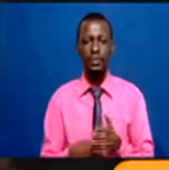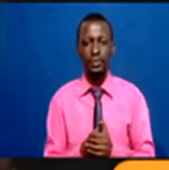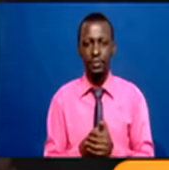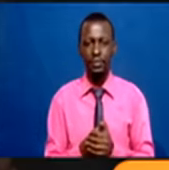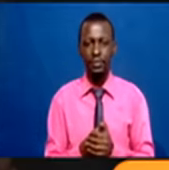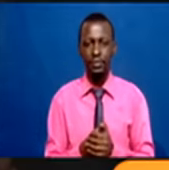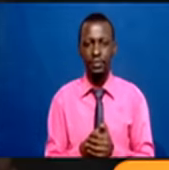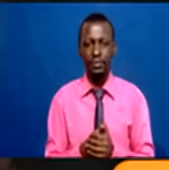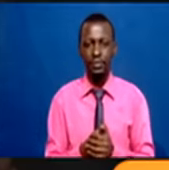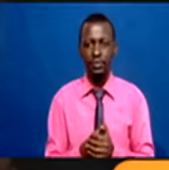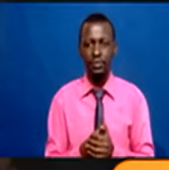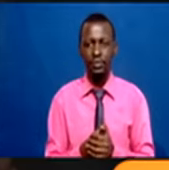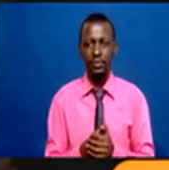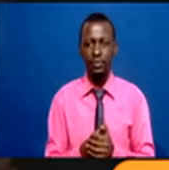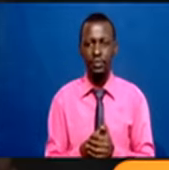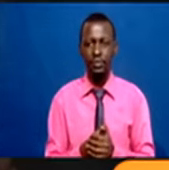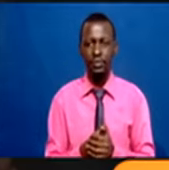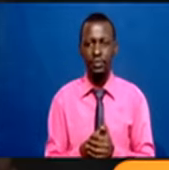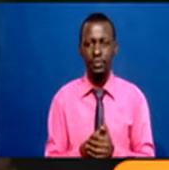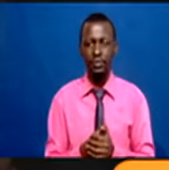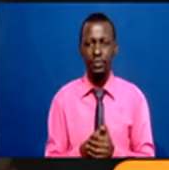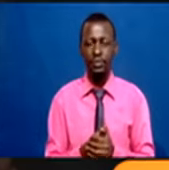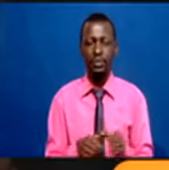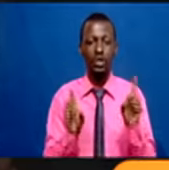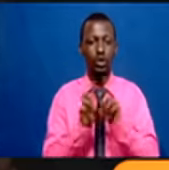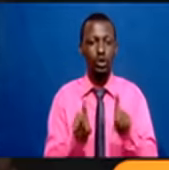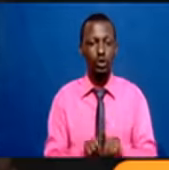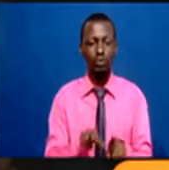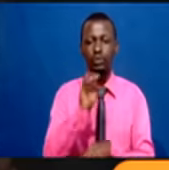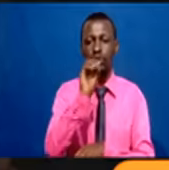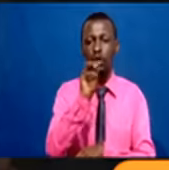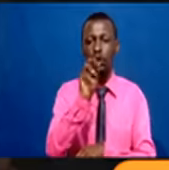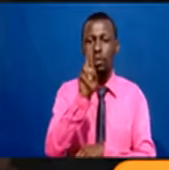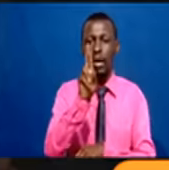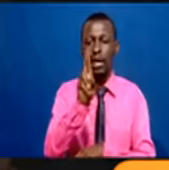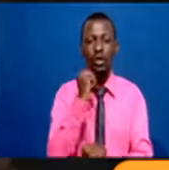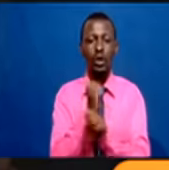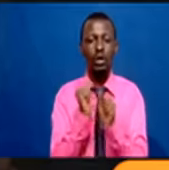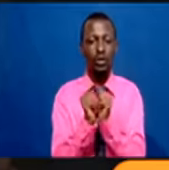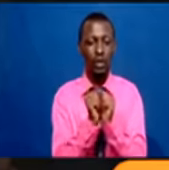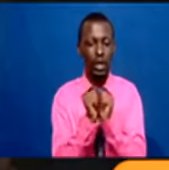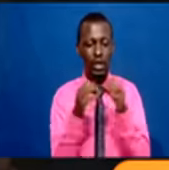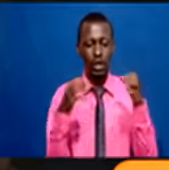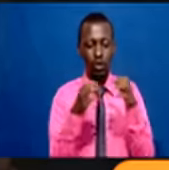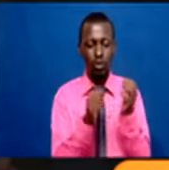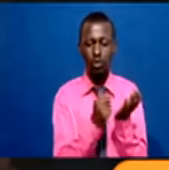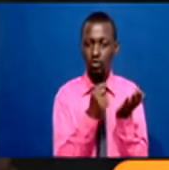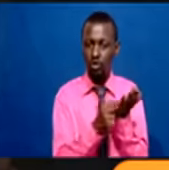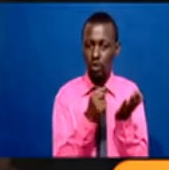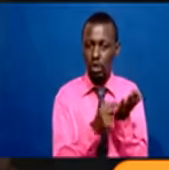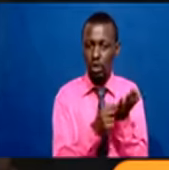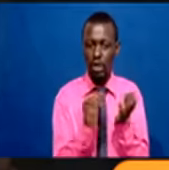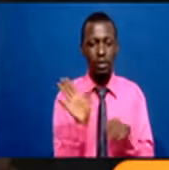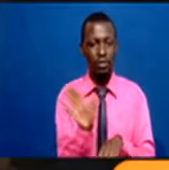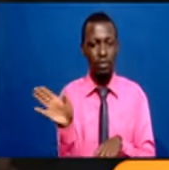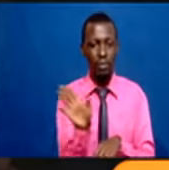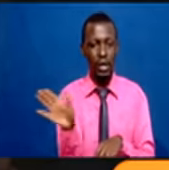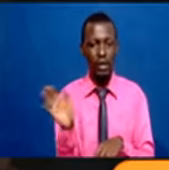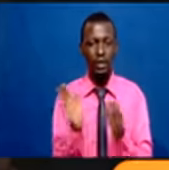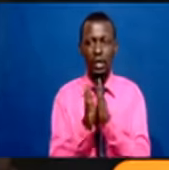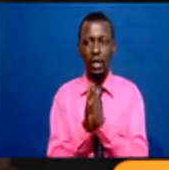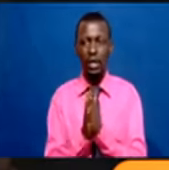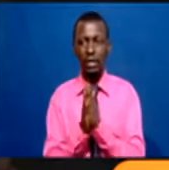Abdul Kadir Omar Abdullahi, who is associated with Halil Group's Uganda branch, along with Omar Sheikh